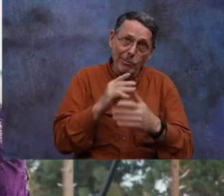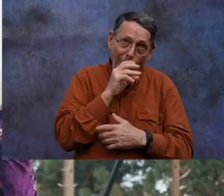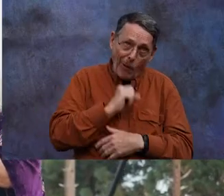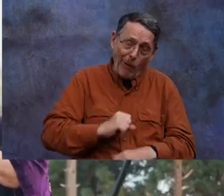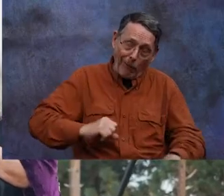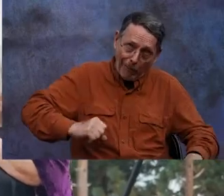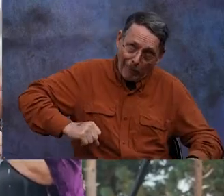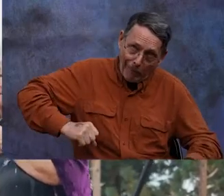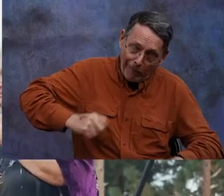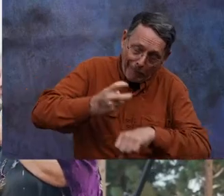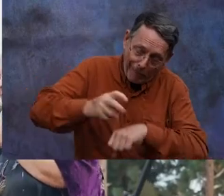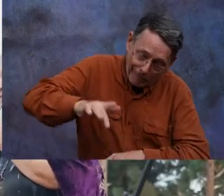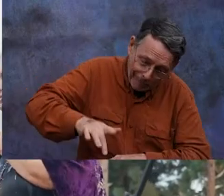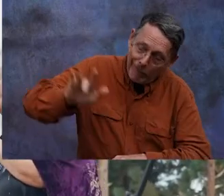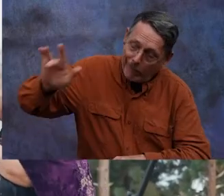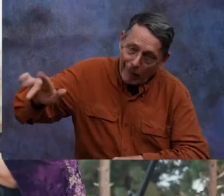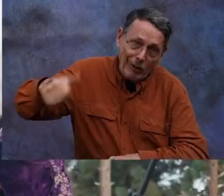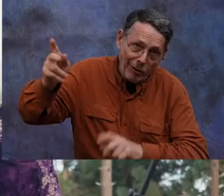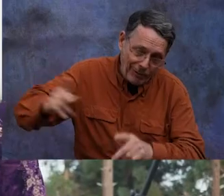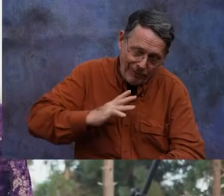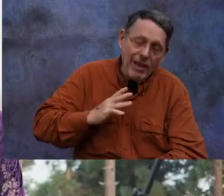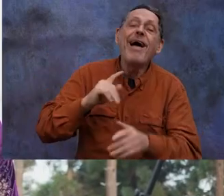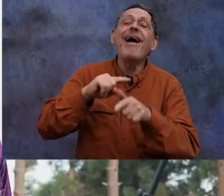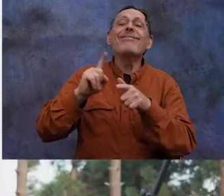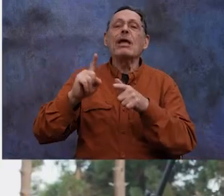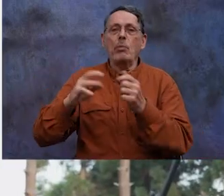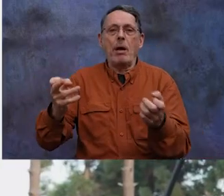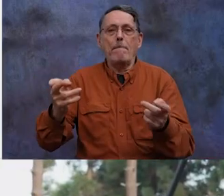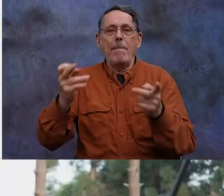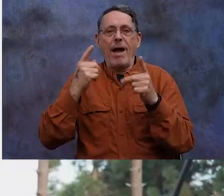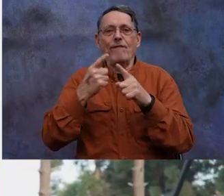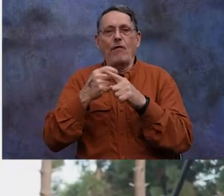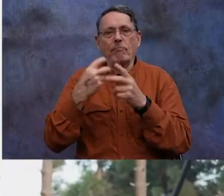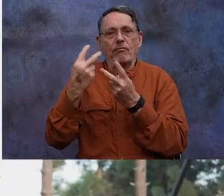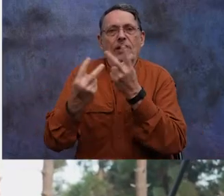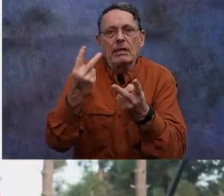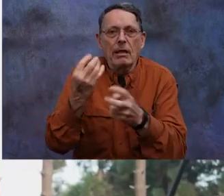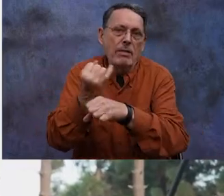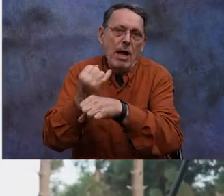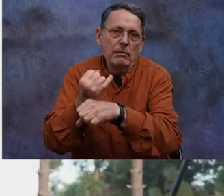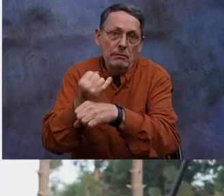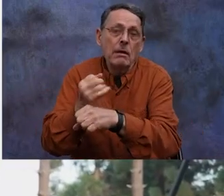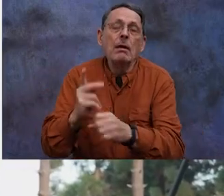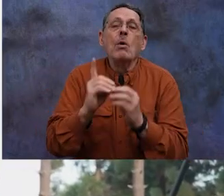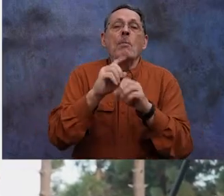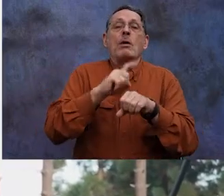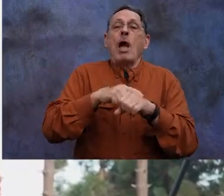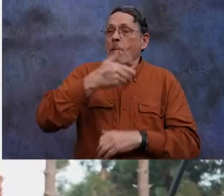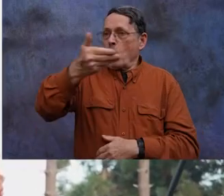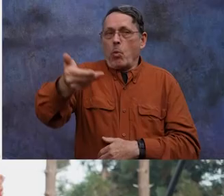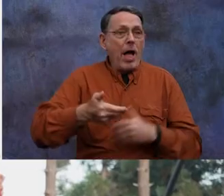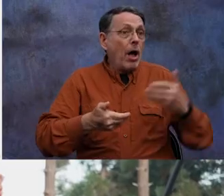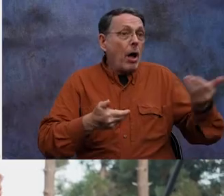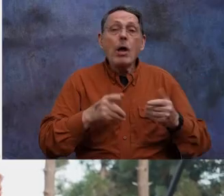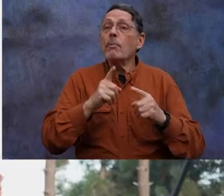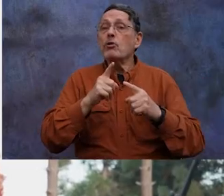And then we will complete our journey back from the aisle. One more time. Welcome to